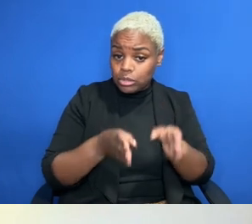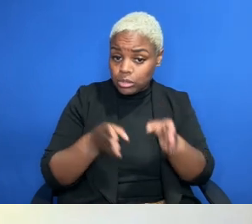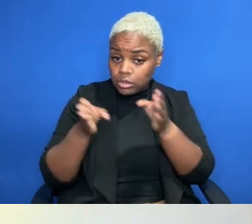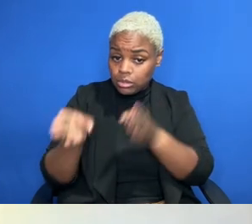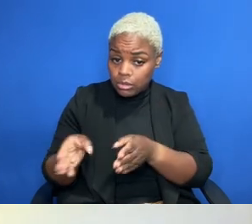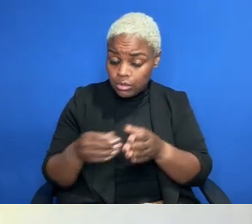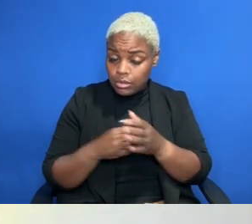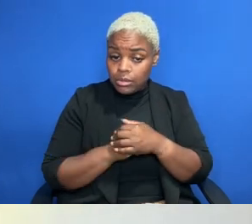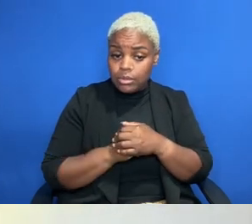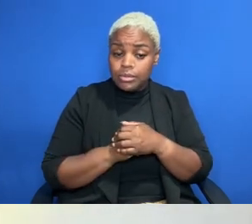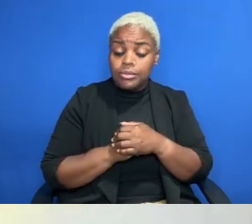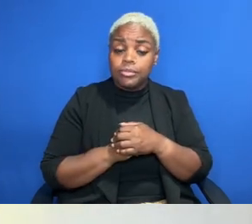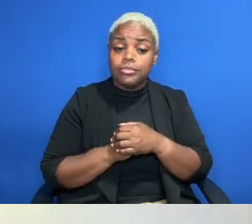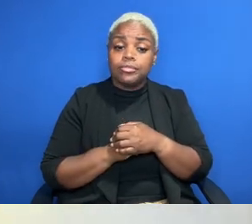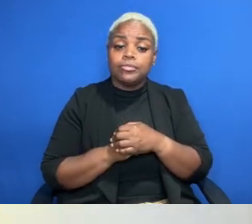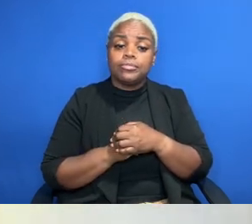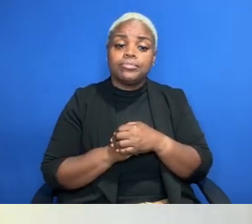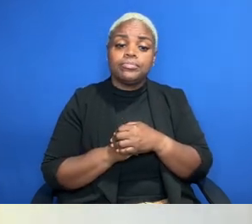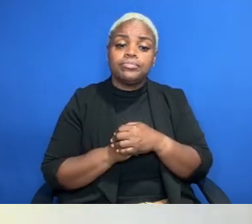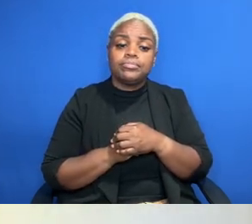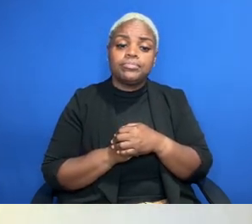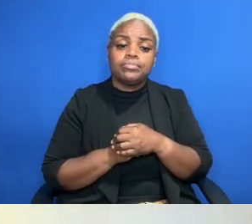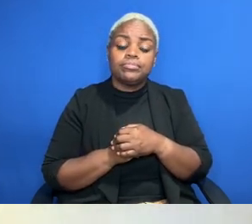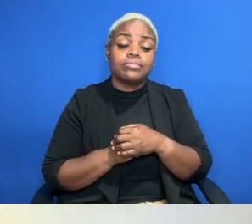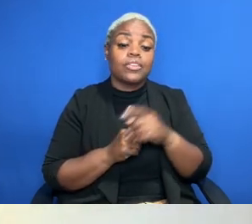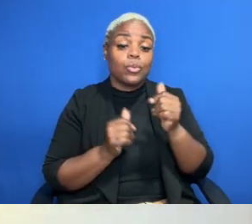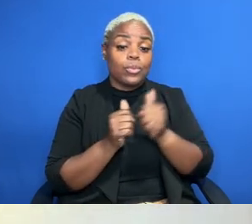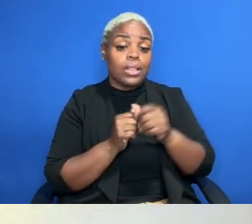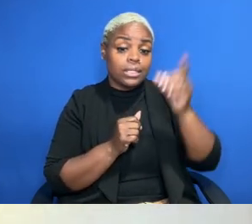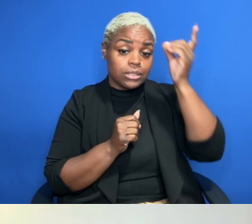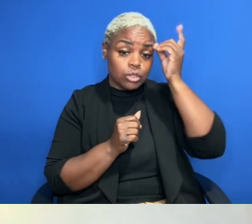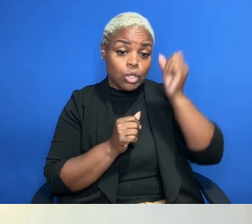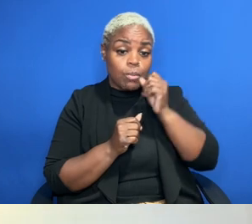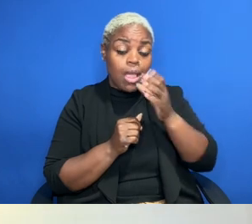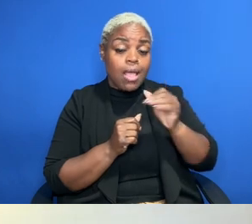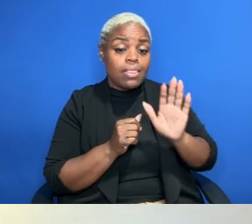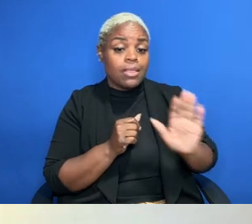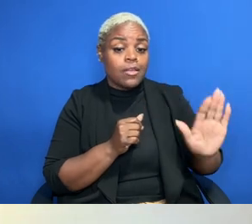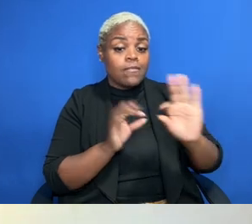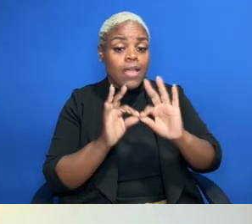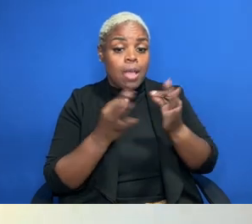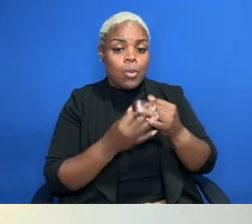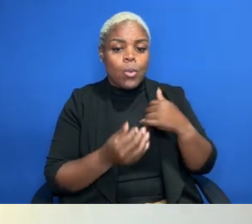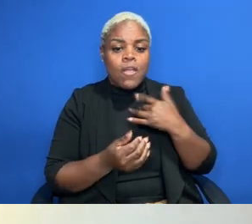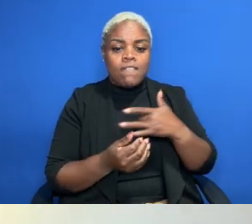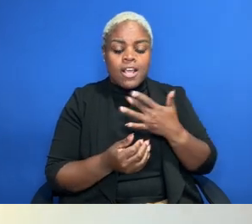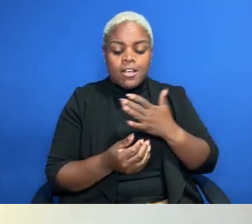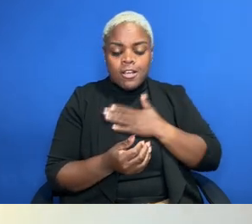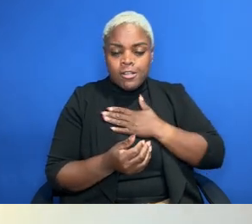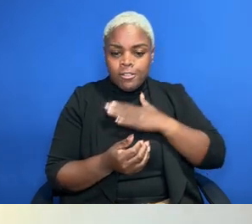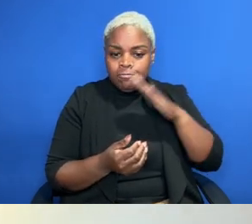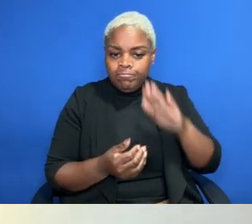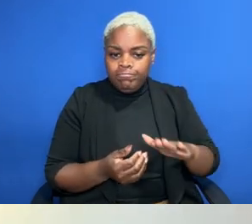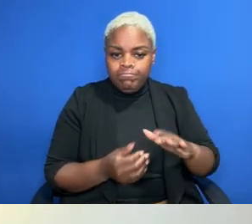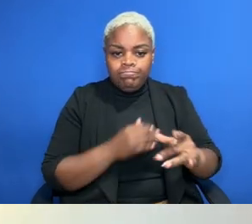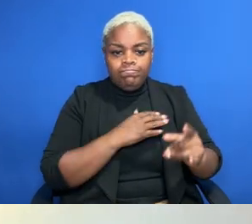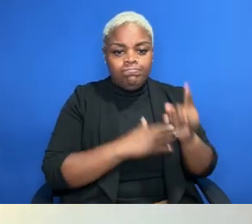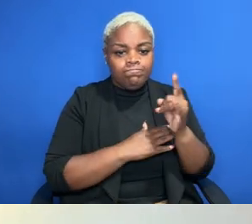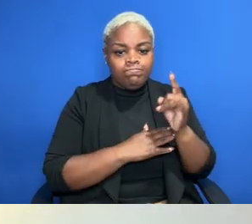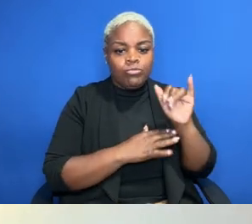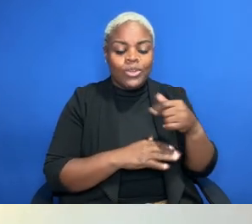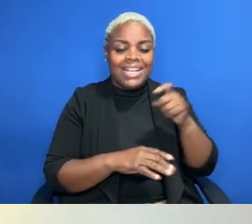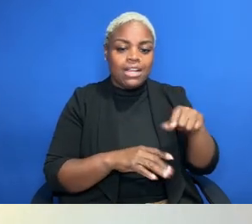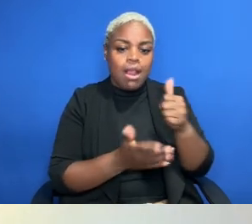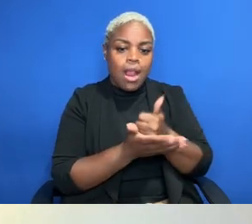the statewide advocacy organization for individuals with Down syndrome and their families, we felt